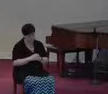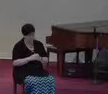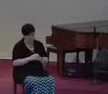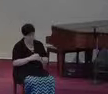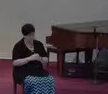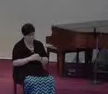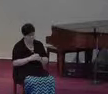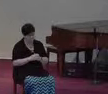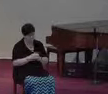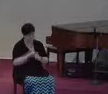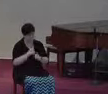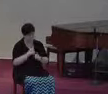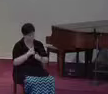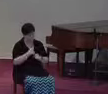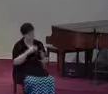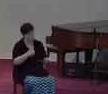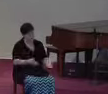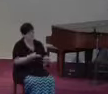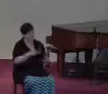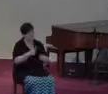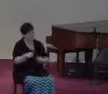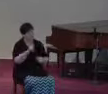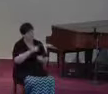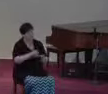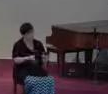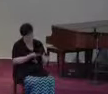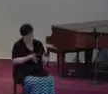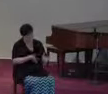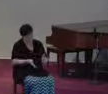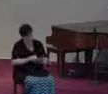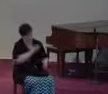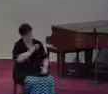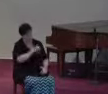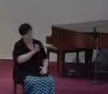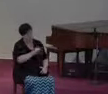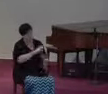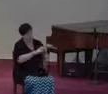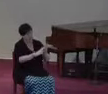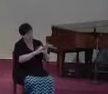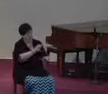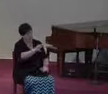I would invite you to turn to John chapter 19.